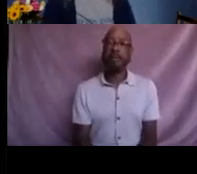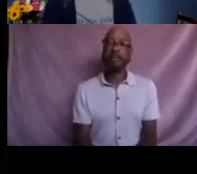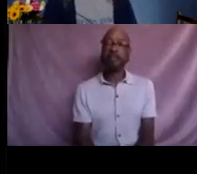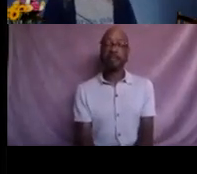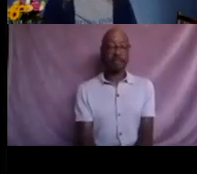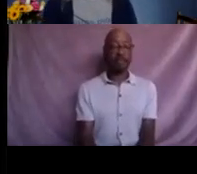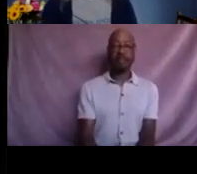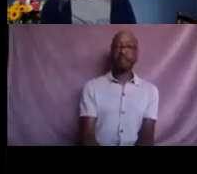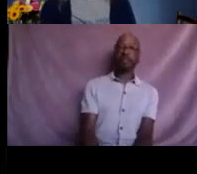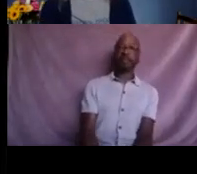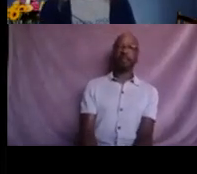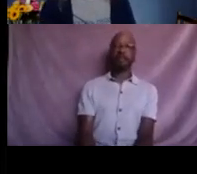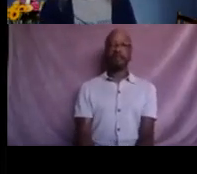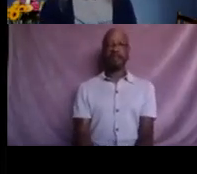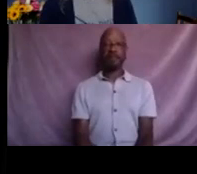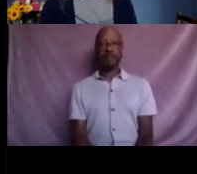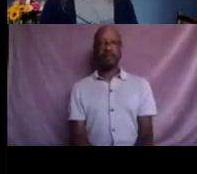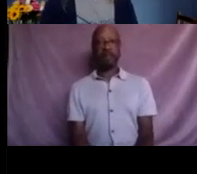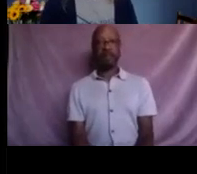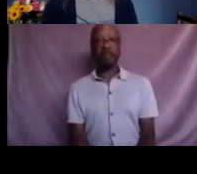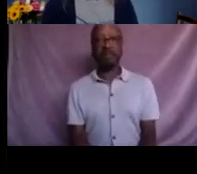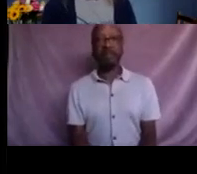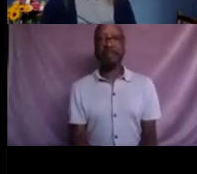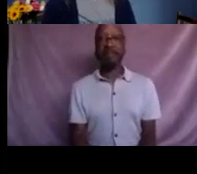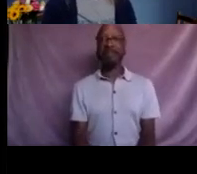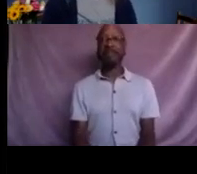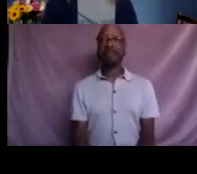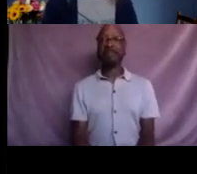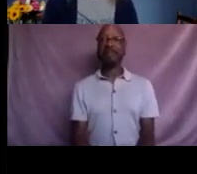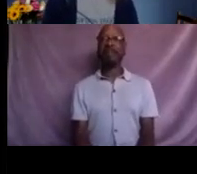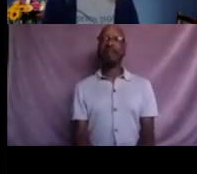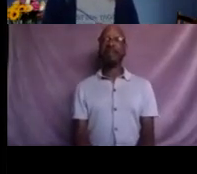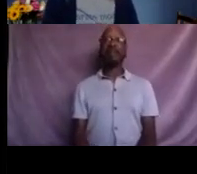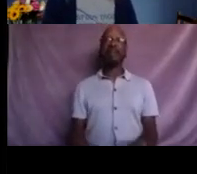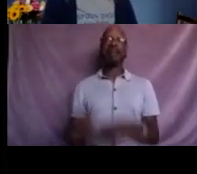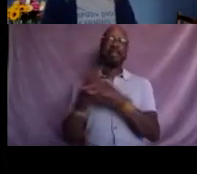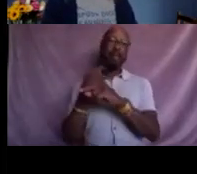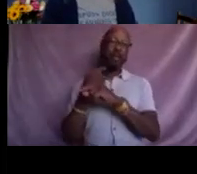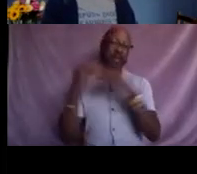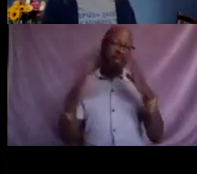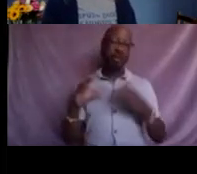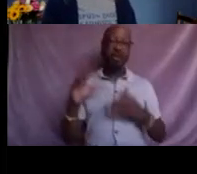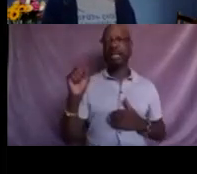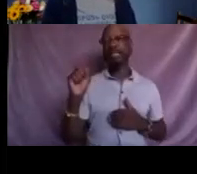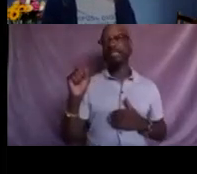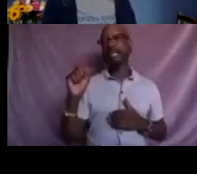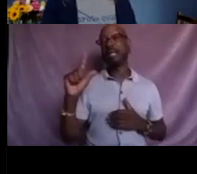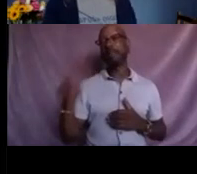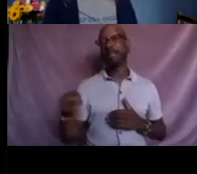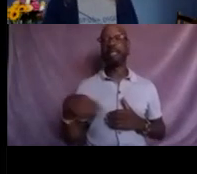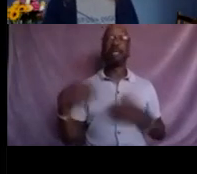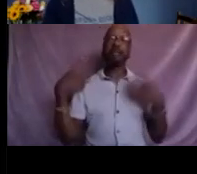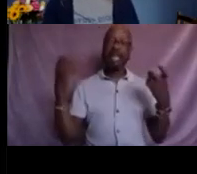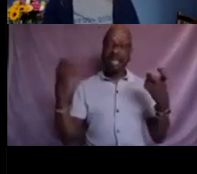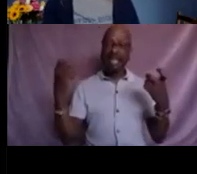Seeing some answers already come in, thank you. Fellow geometry teachers, administrators, an SLP. If you're PE, you might want